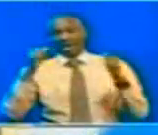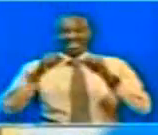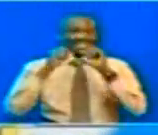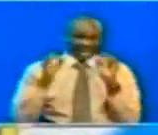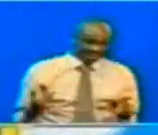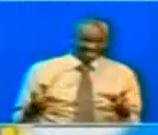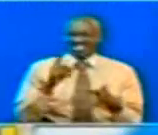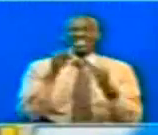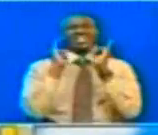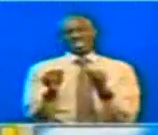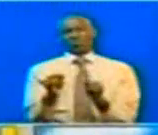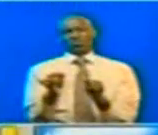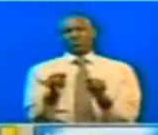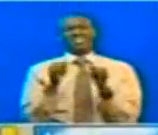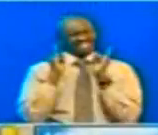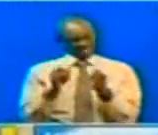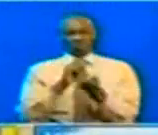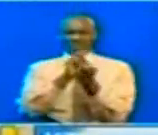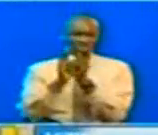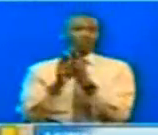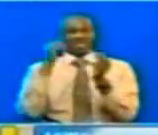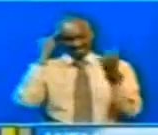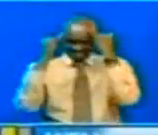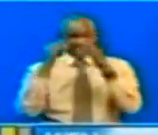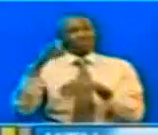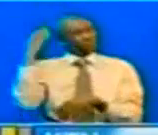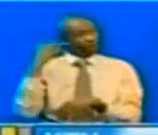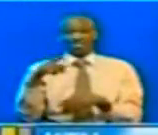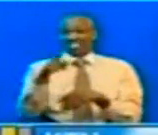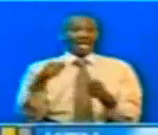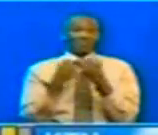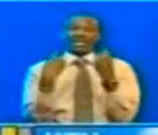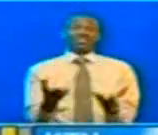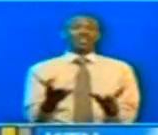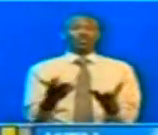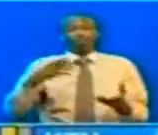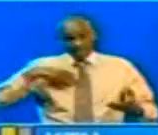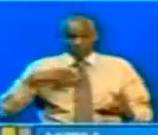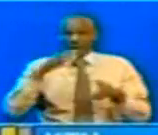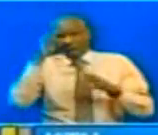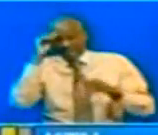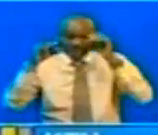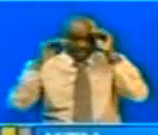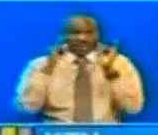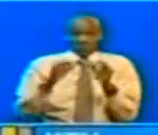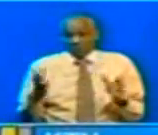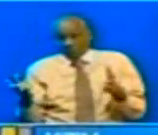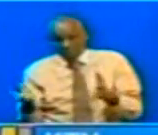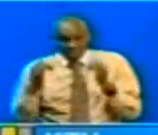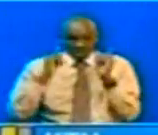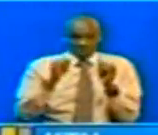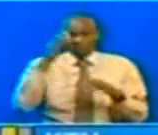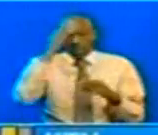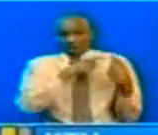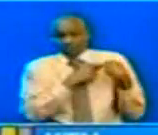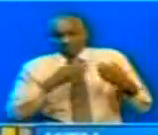because it's a new reform initiative. We've never been here before. Everybody is learning anew what their roles are.